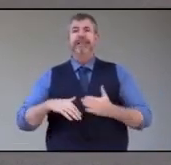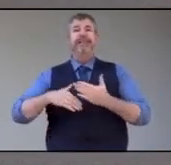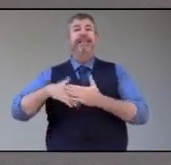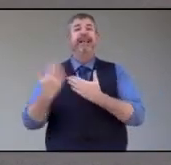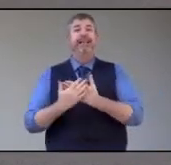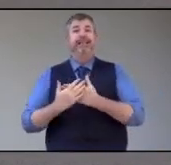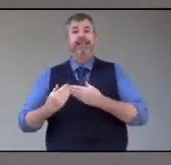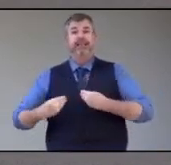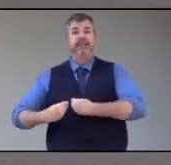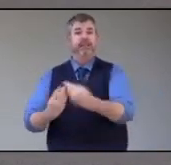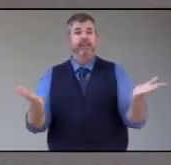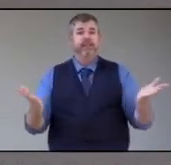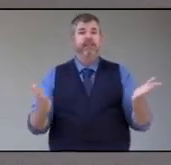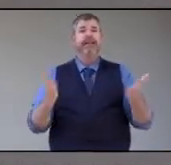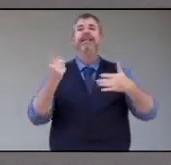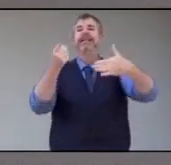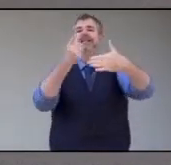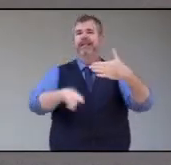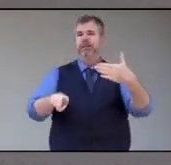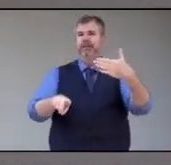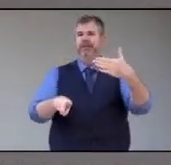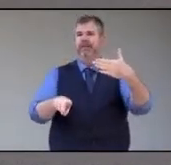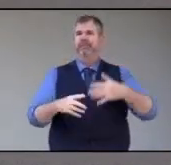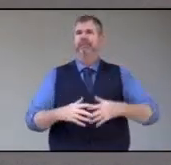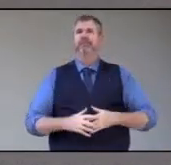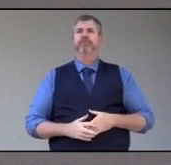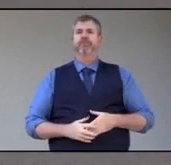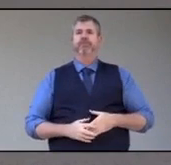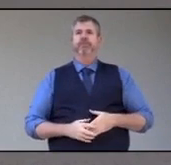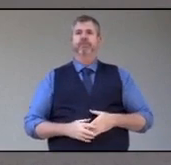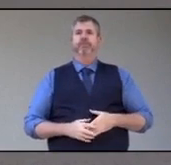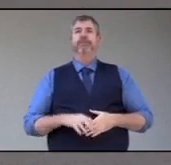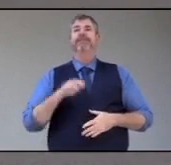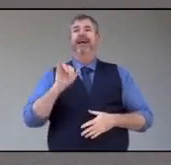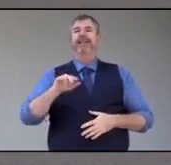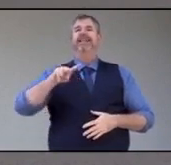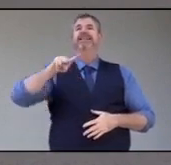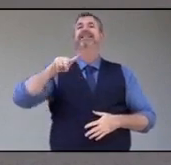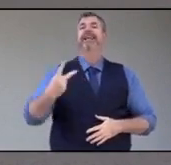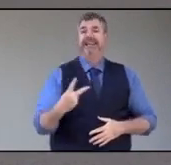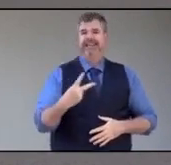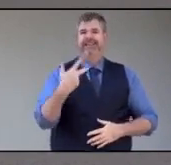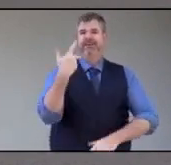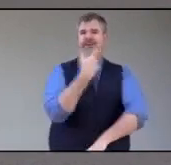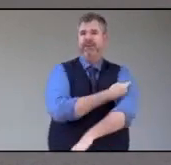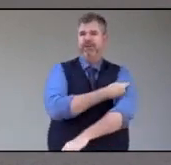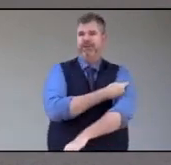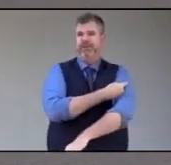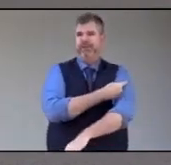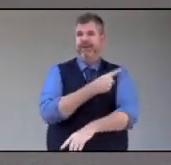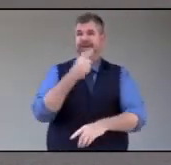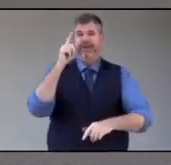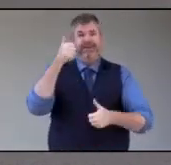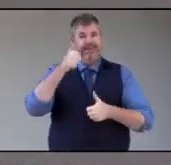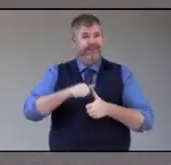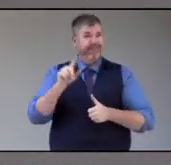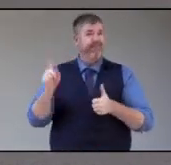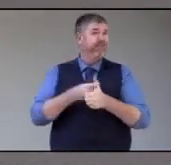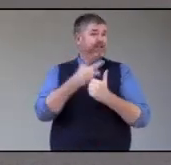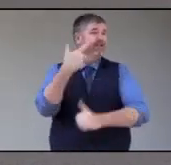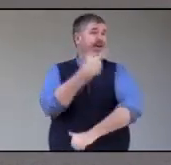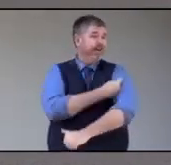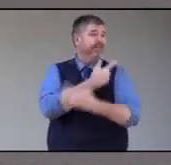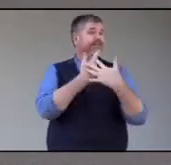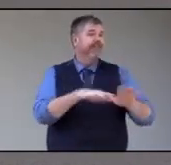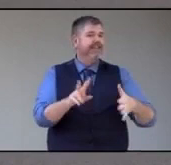provide the second dose of Pfizer vaccine. So everything we've been doing so far